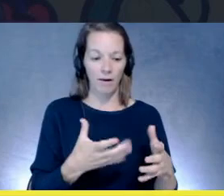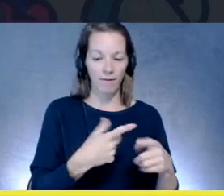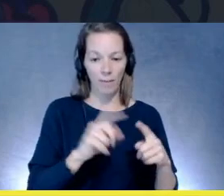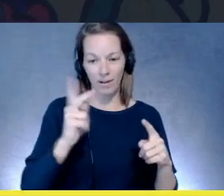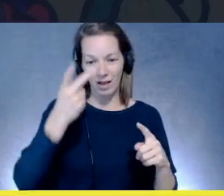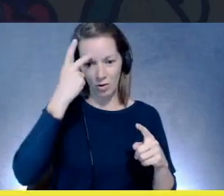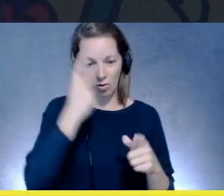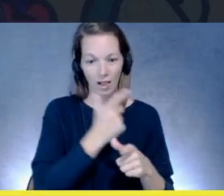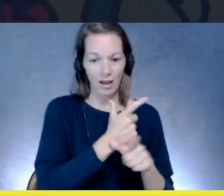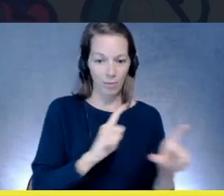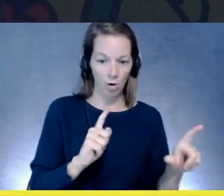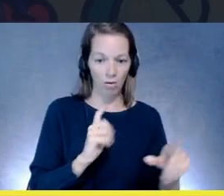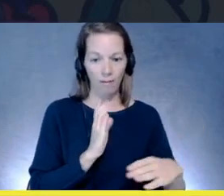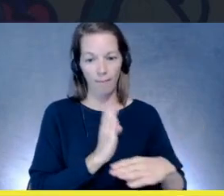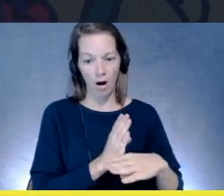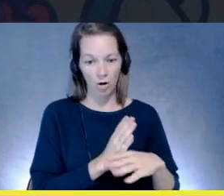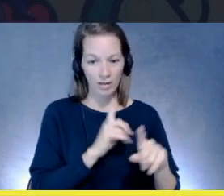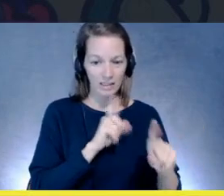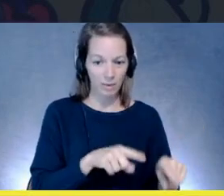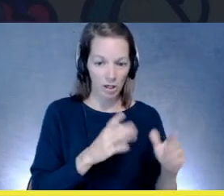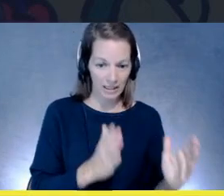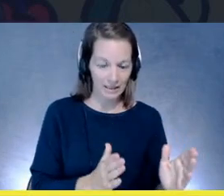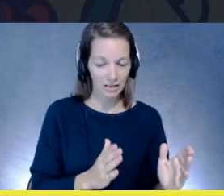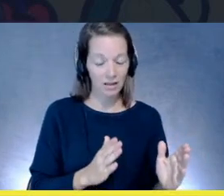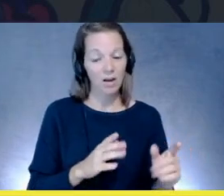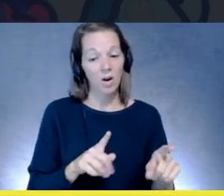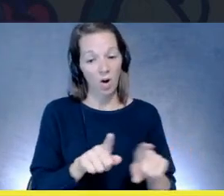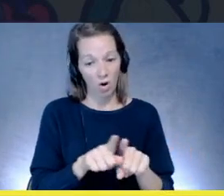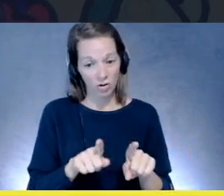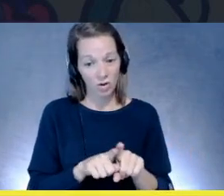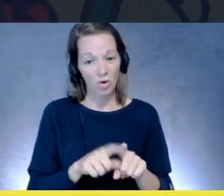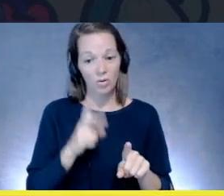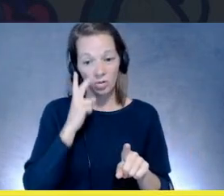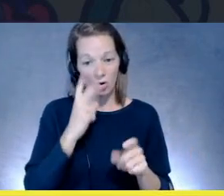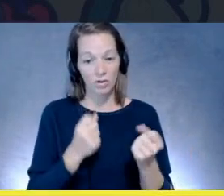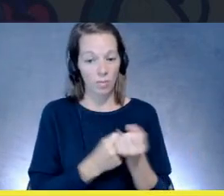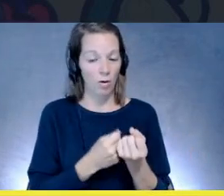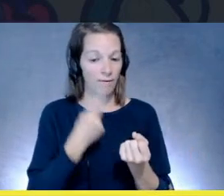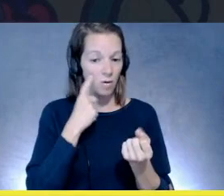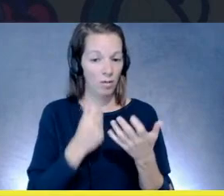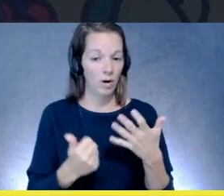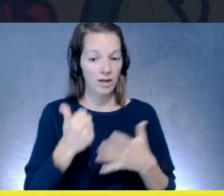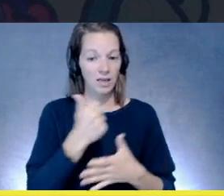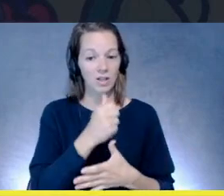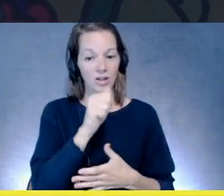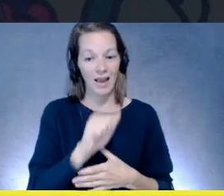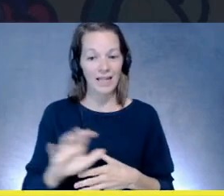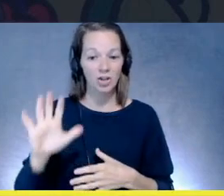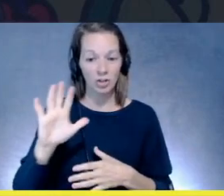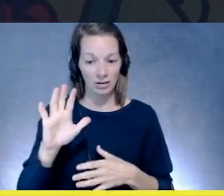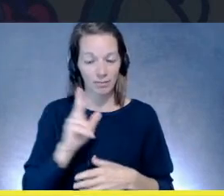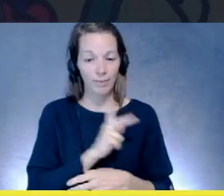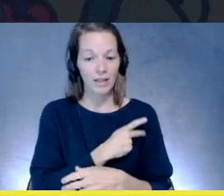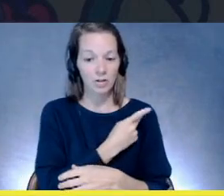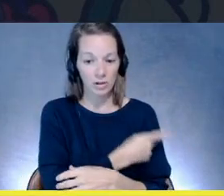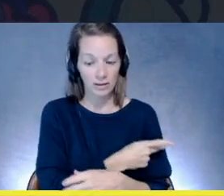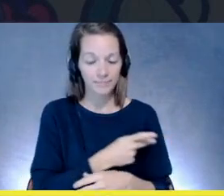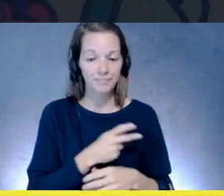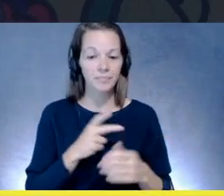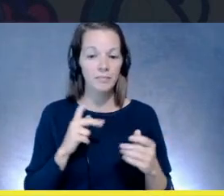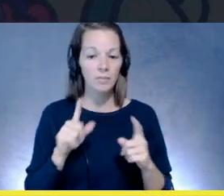liberal and moderate respondents. We actually also saw support for prioritizing Asian patients when looking